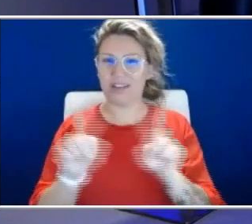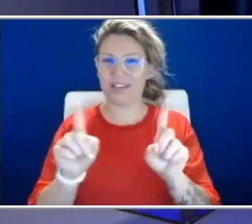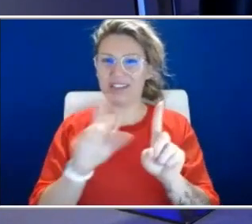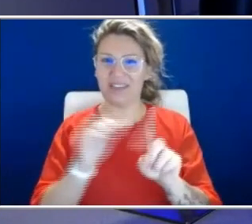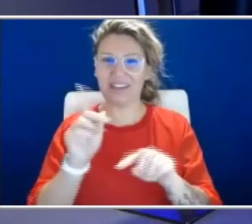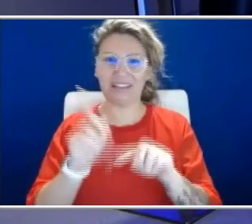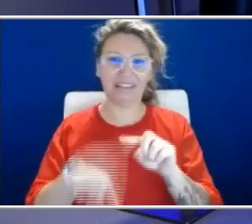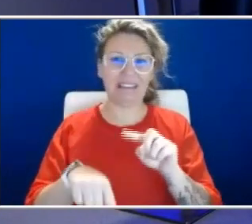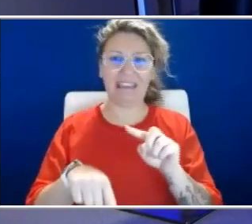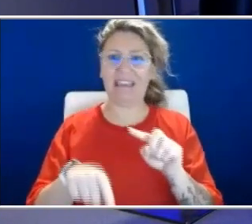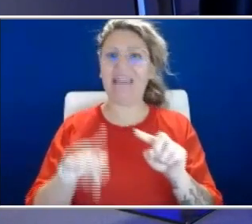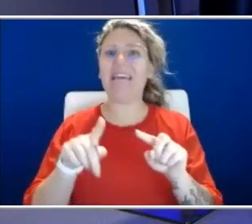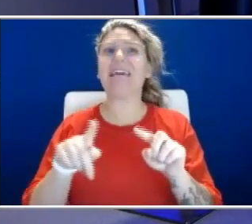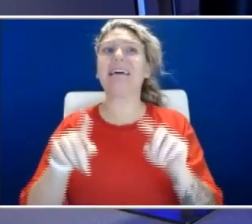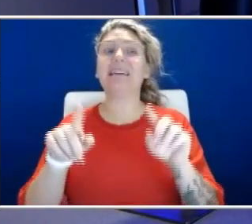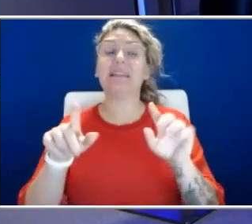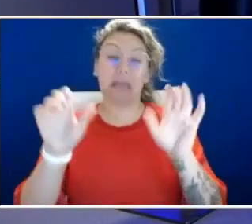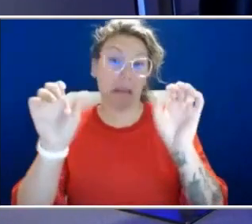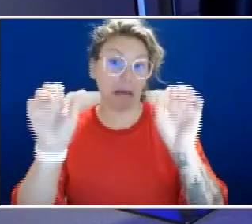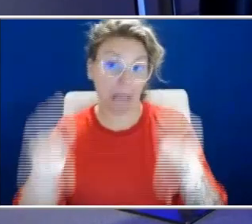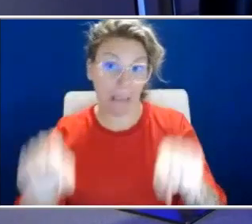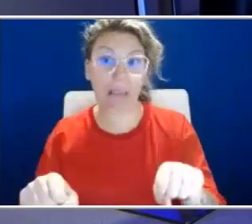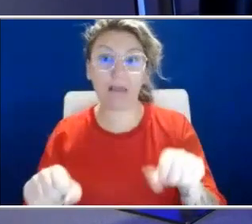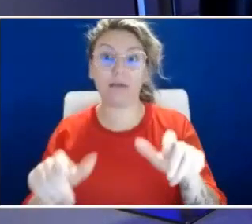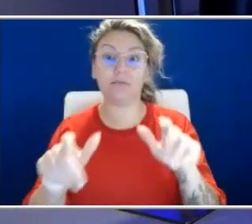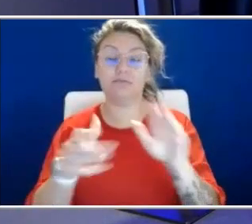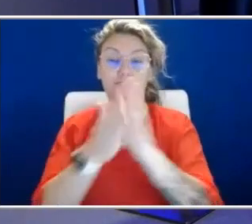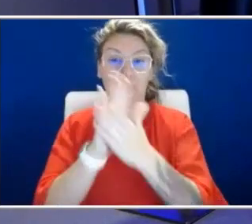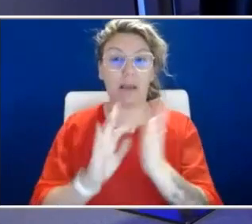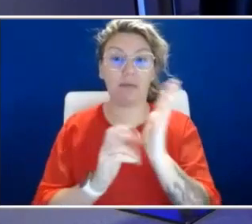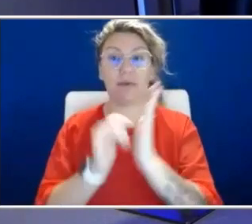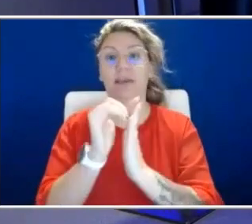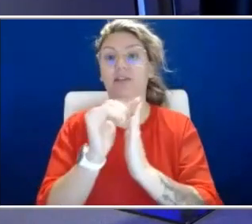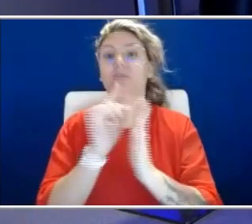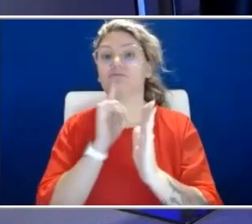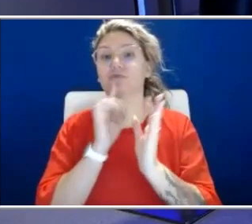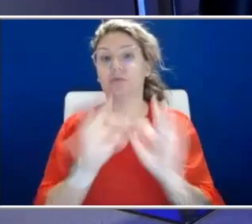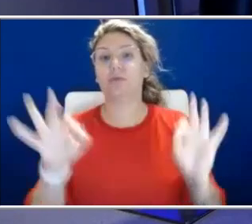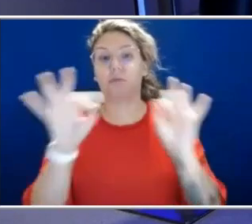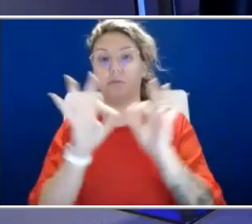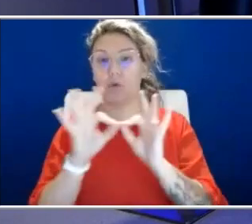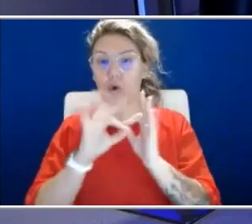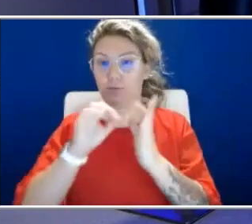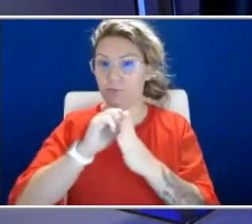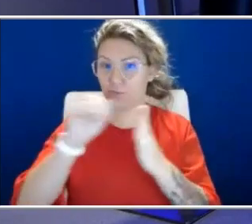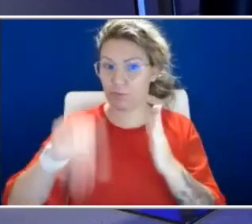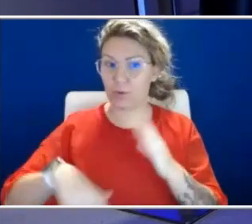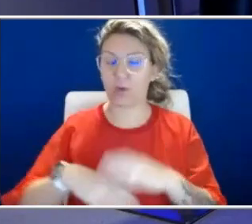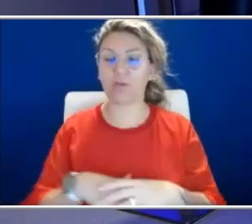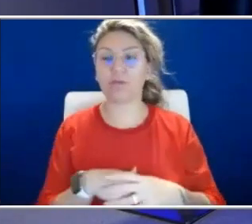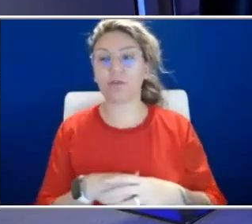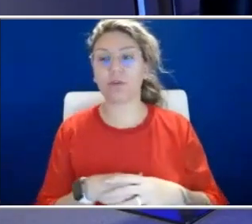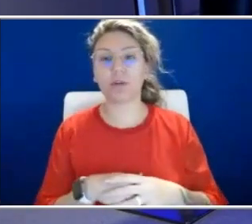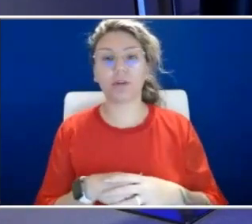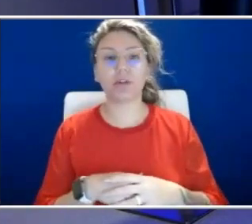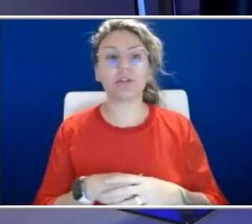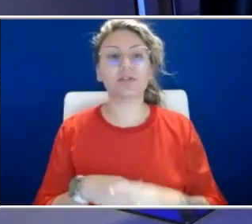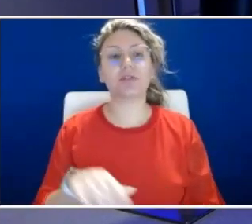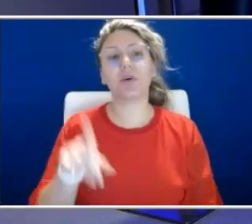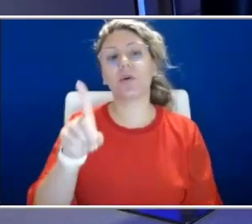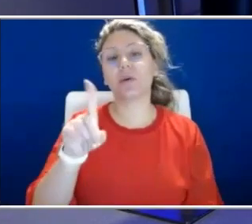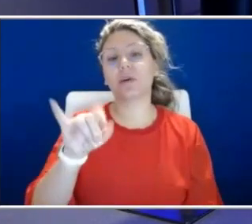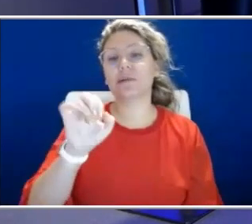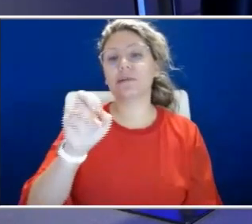turn cancerous. So That's a huge concern. that's right. So it's really important for her to have them removed. So the deep reconstruction, that